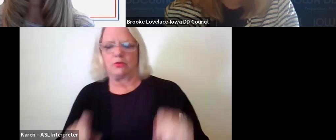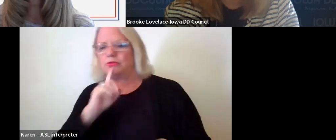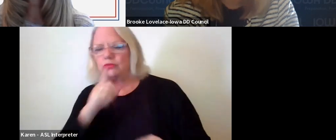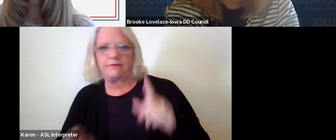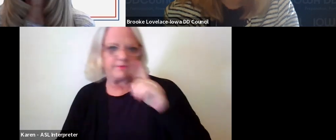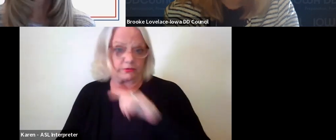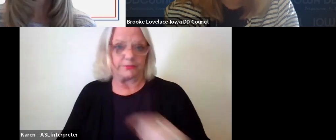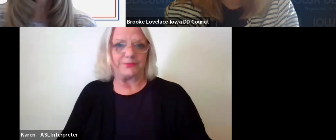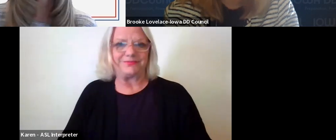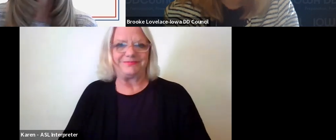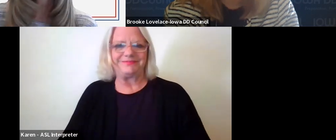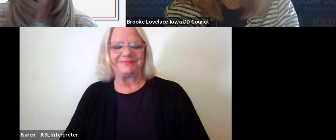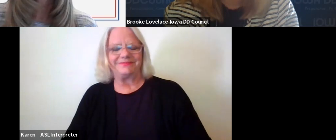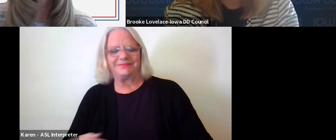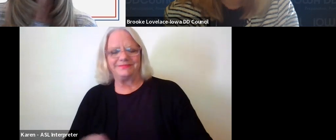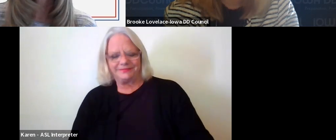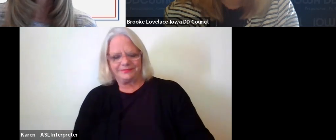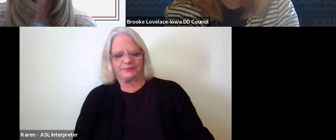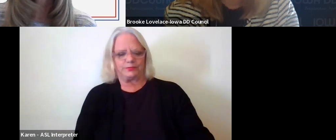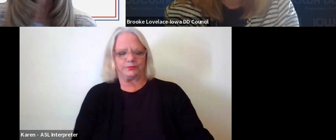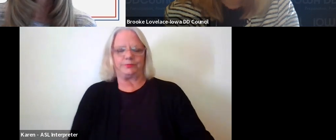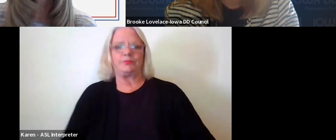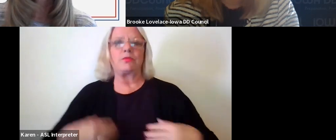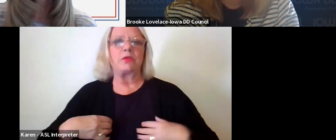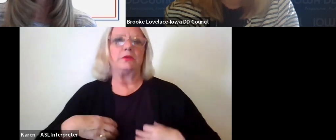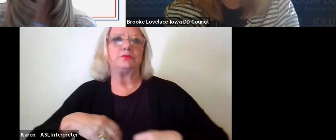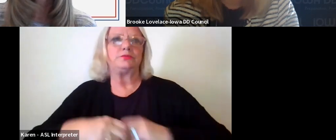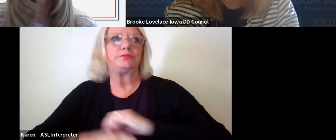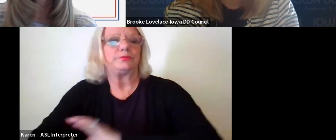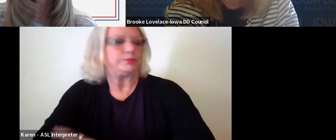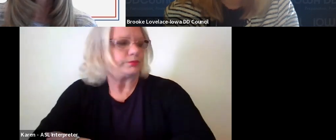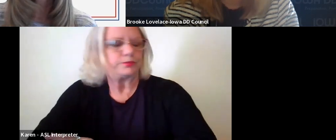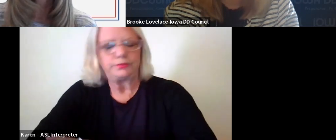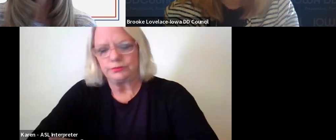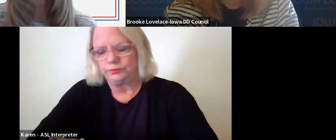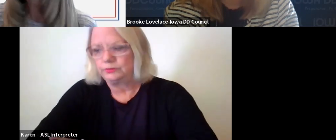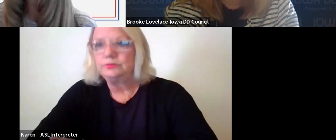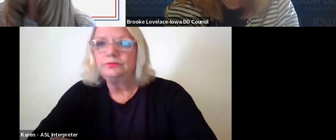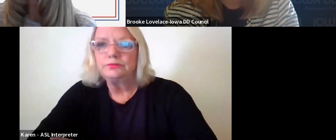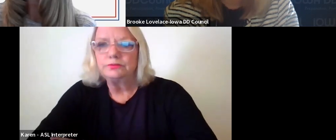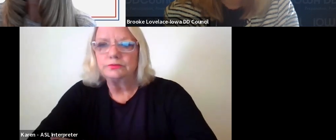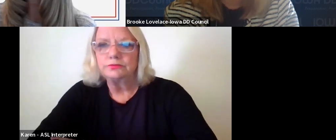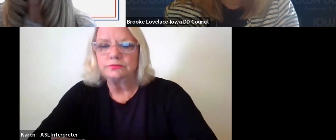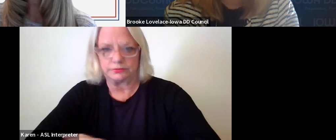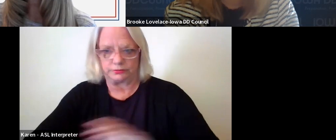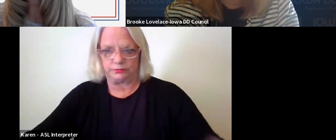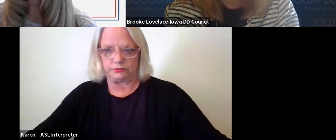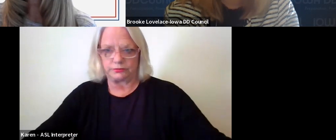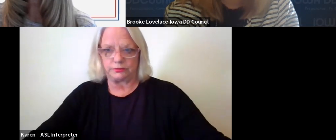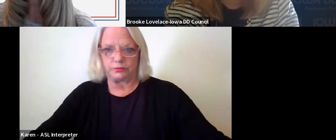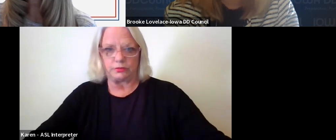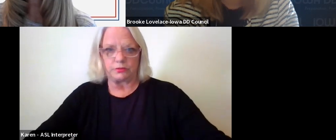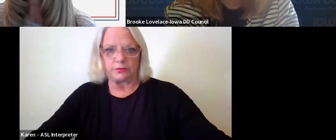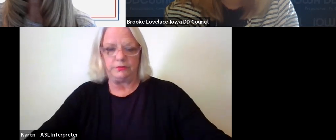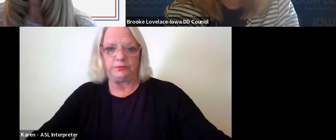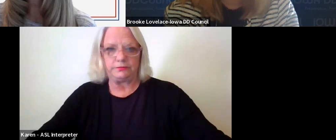We're just going to give that just a minute. I'm going to move to my next screen, but then I'll put the results up here in